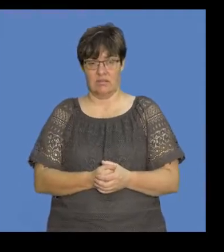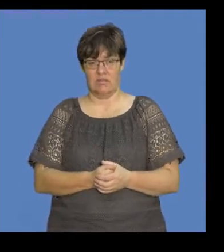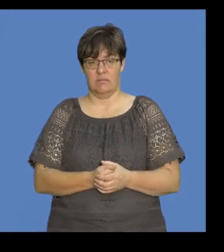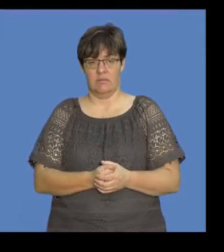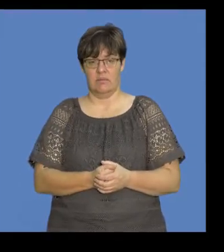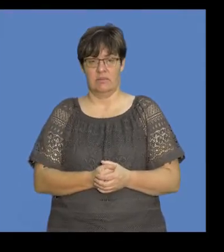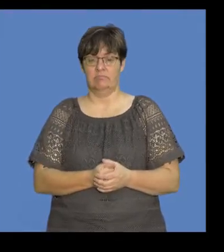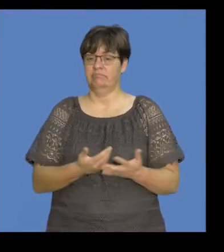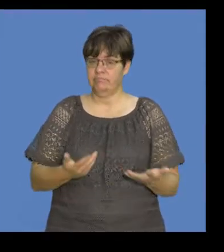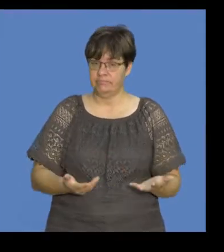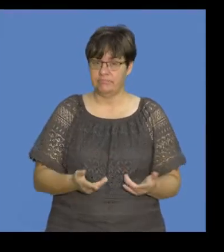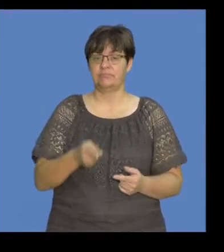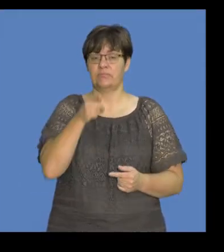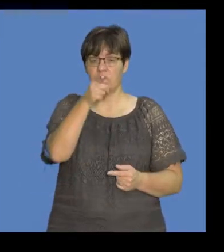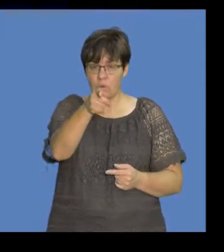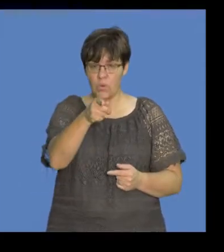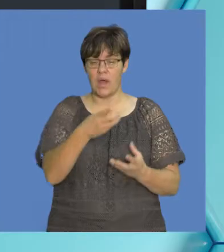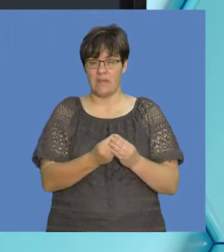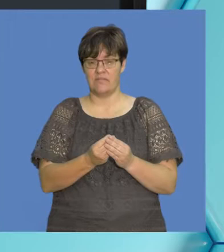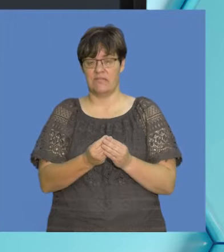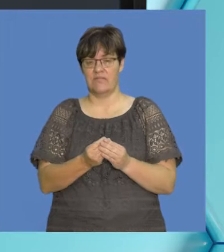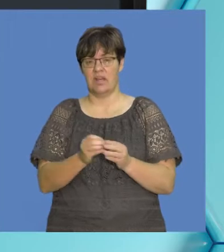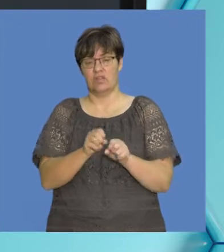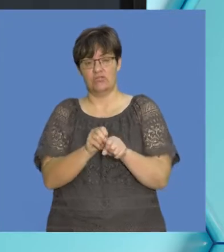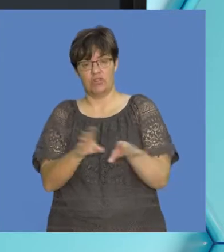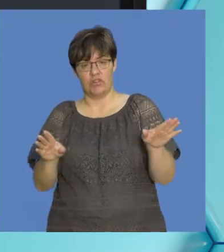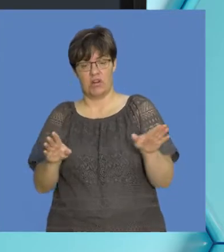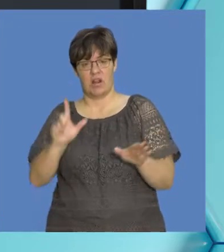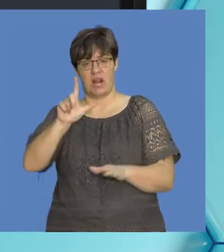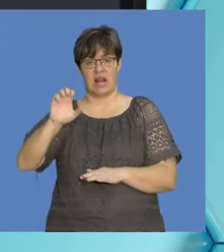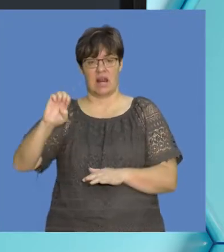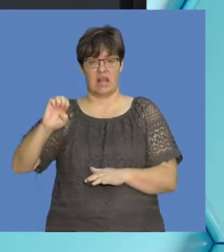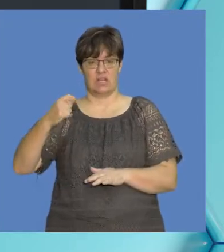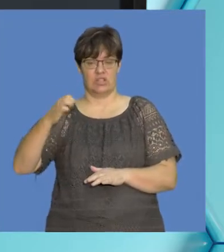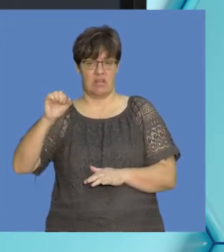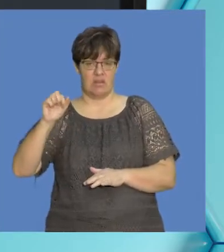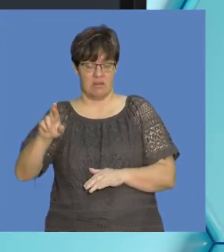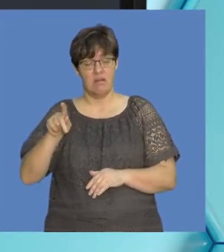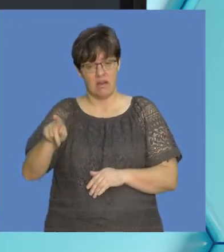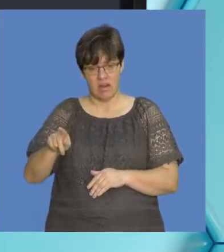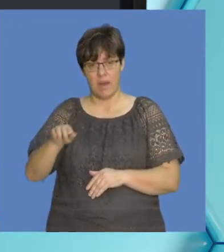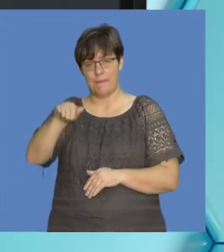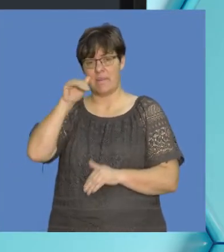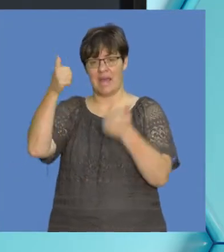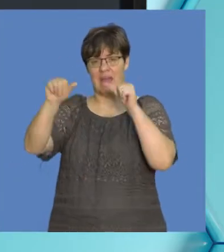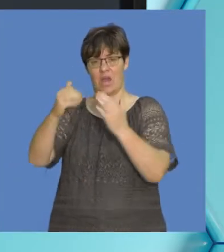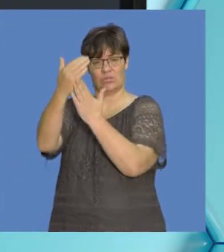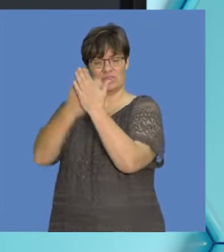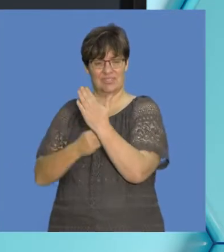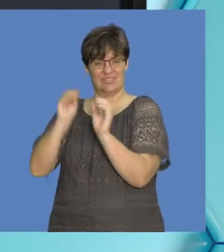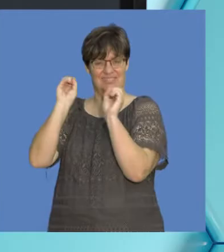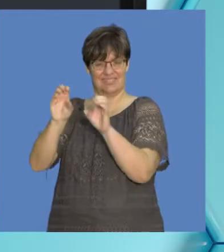obviously, you have in your general ledger a bank account where you're keeping records of